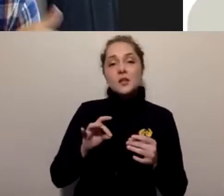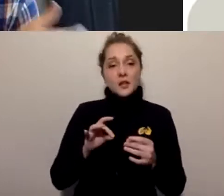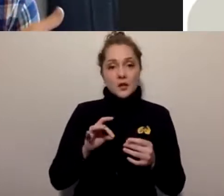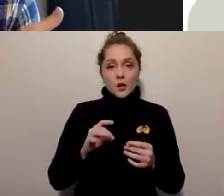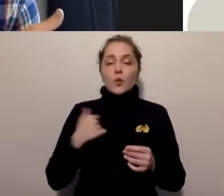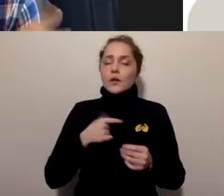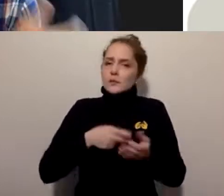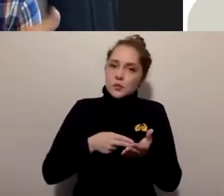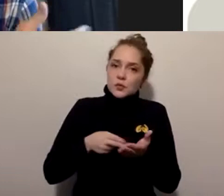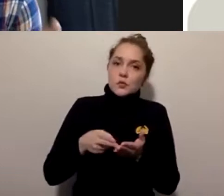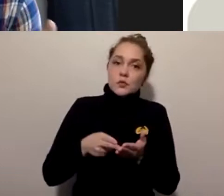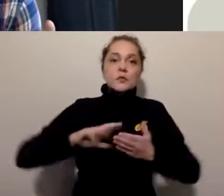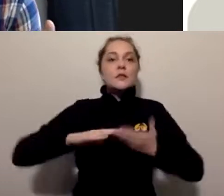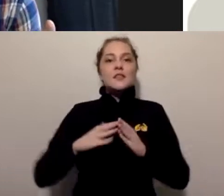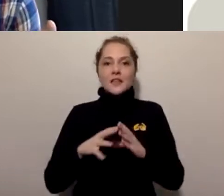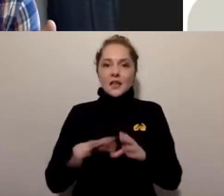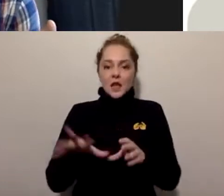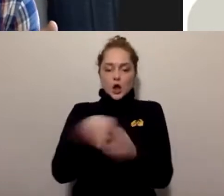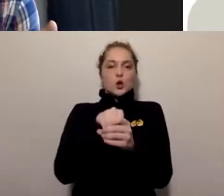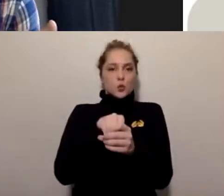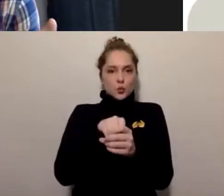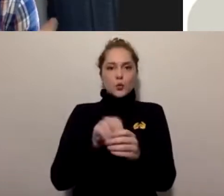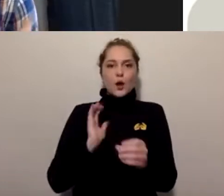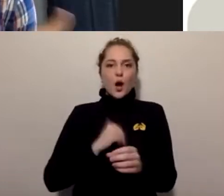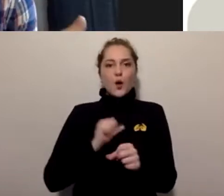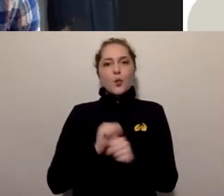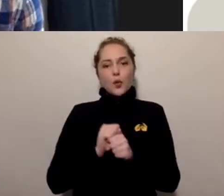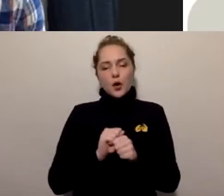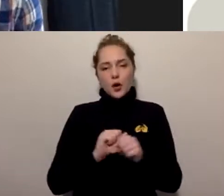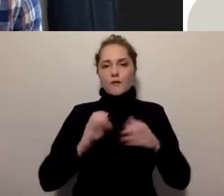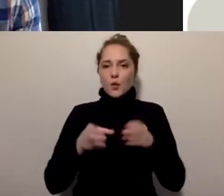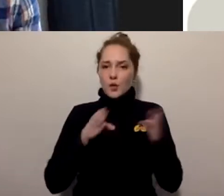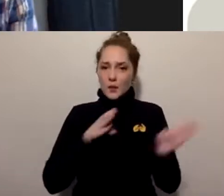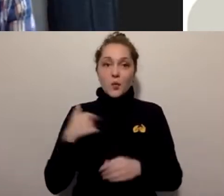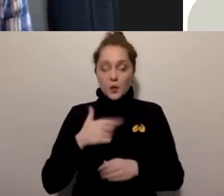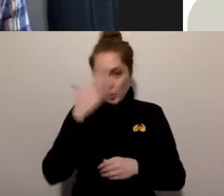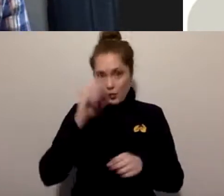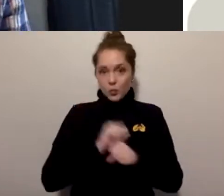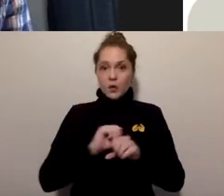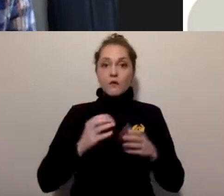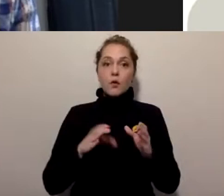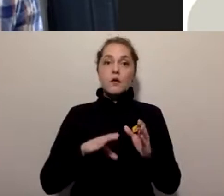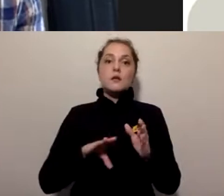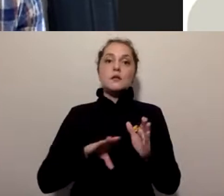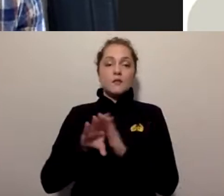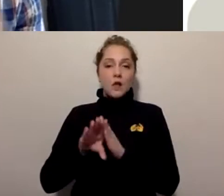make sure that the city is inclusive in our workforce plan. We know that the workforce development plan, while I support it, while it was